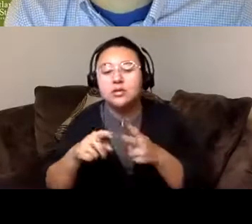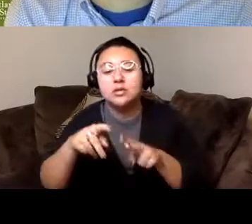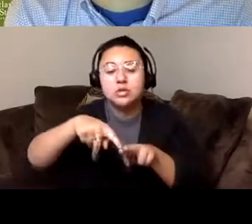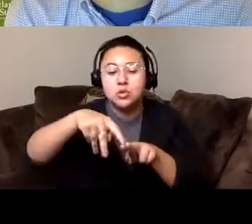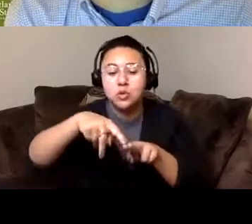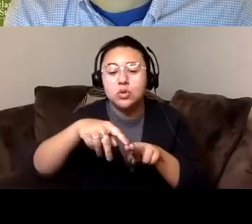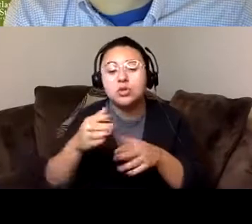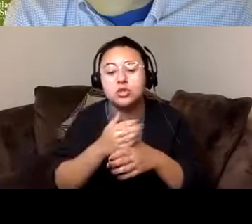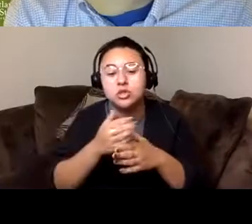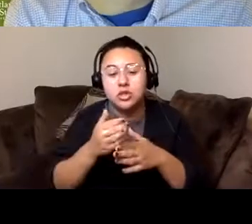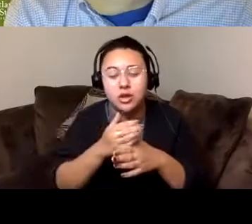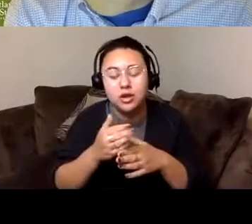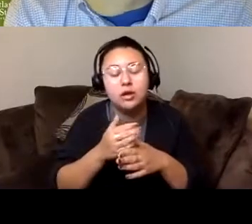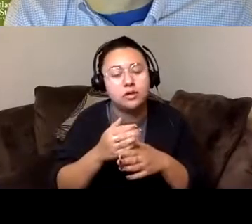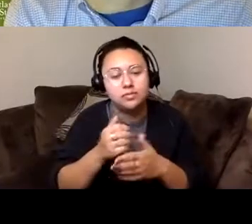workers and